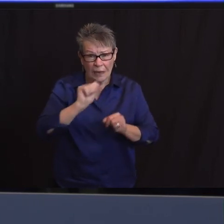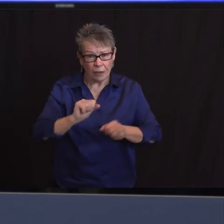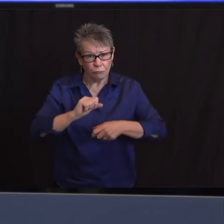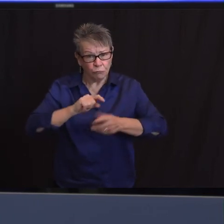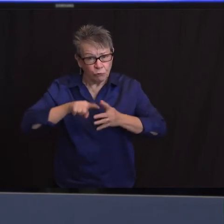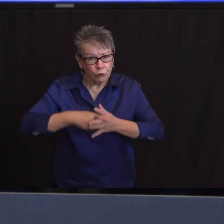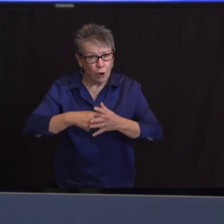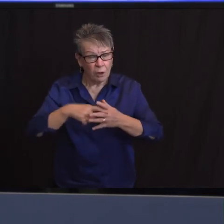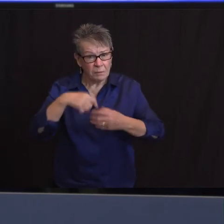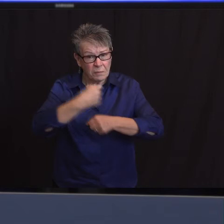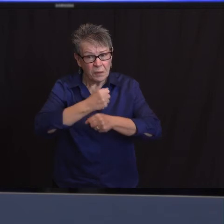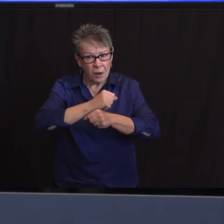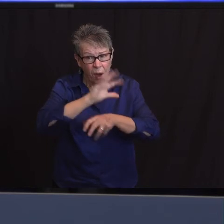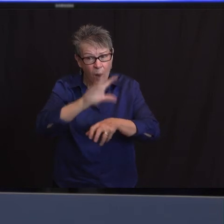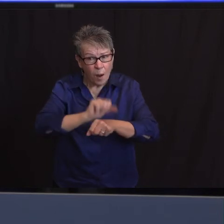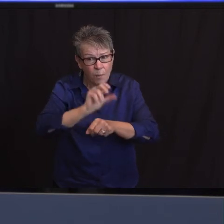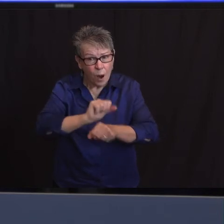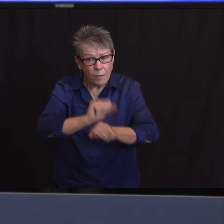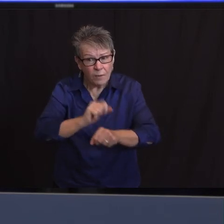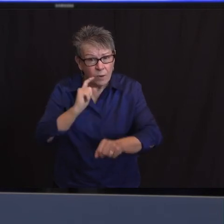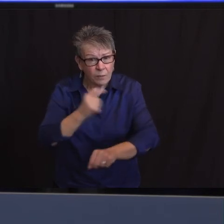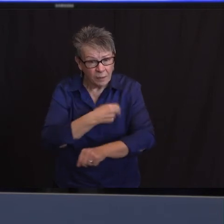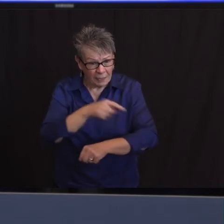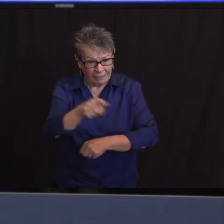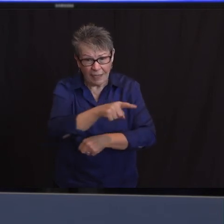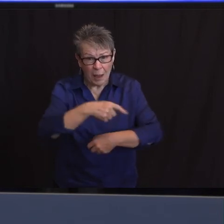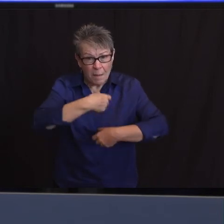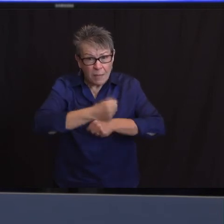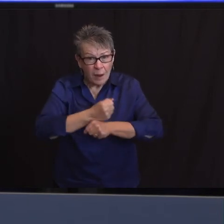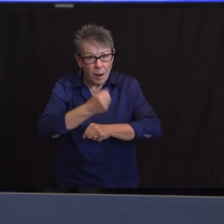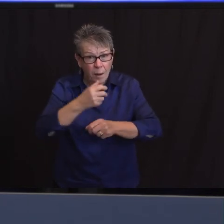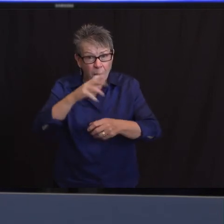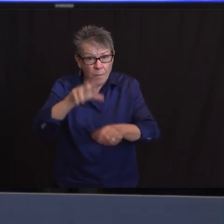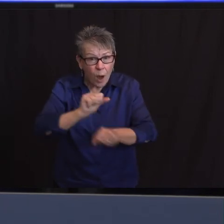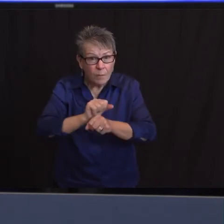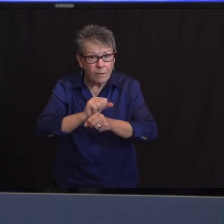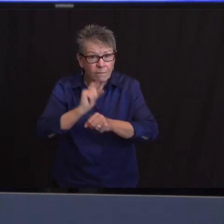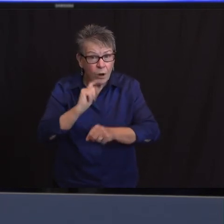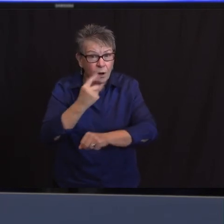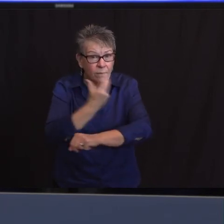for the first doses or second doses or both?